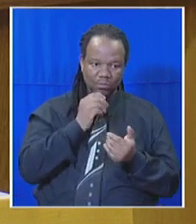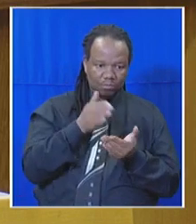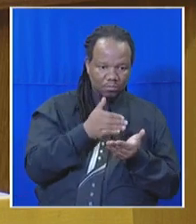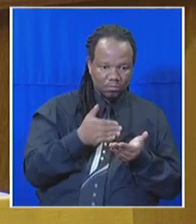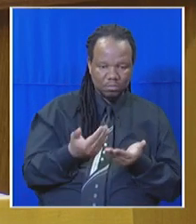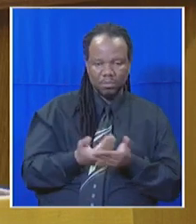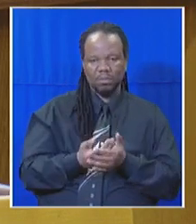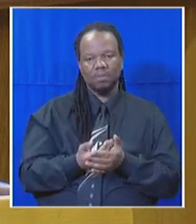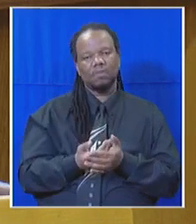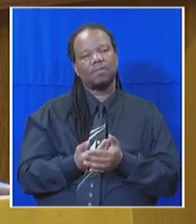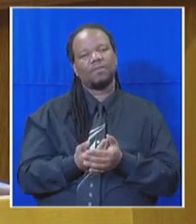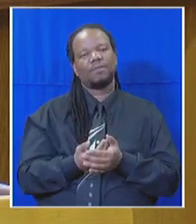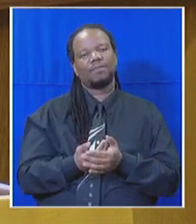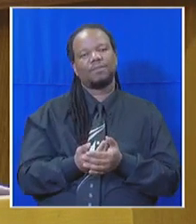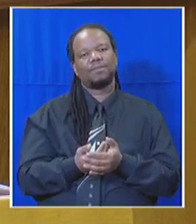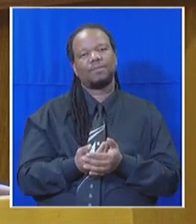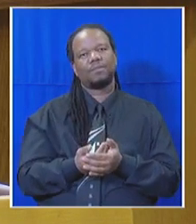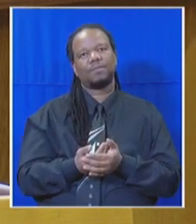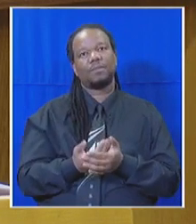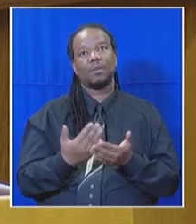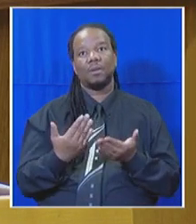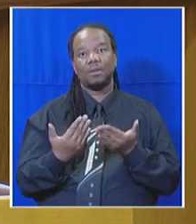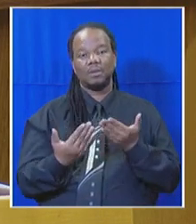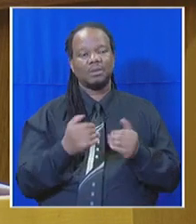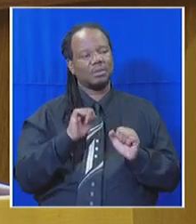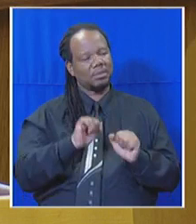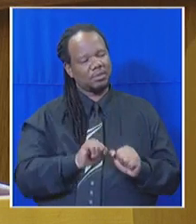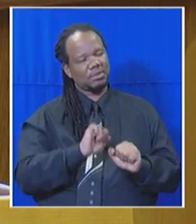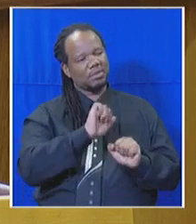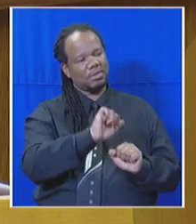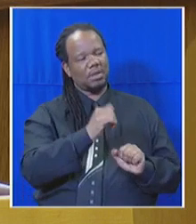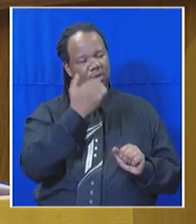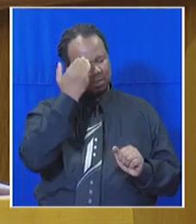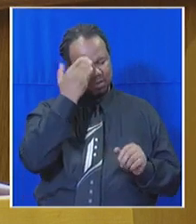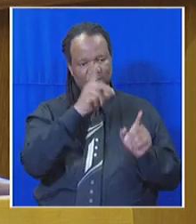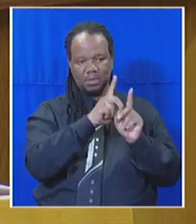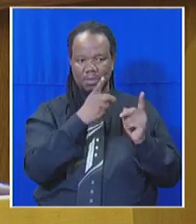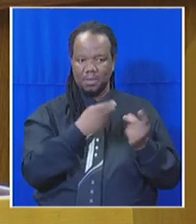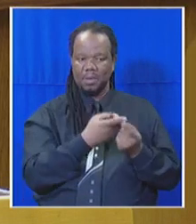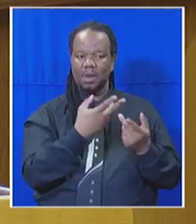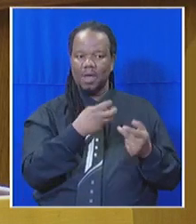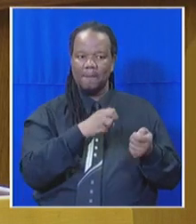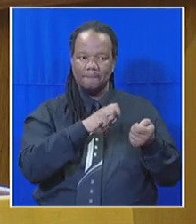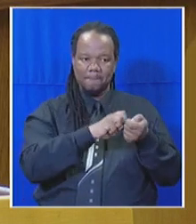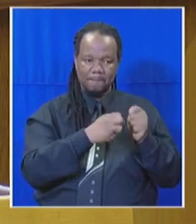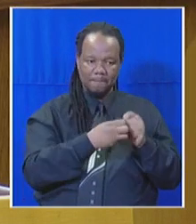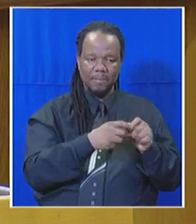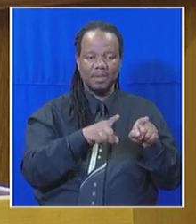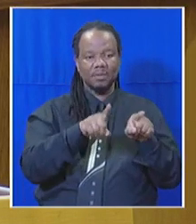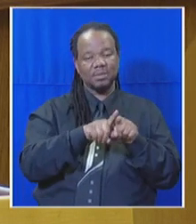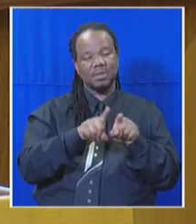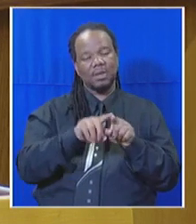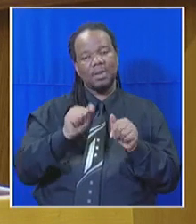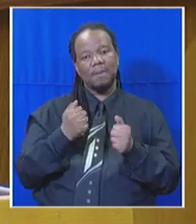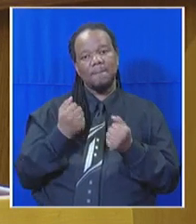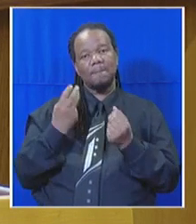with respect to the financial constraints experienced by the Public Protector of South Africa, we